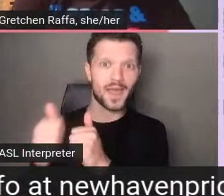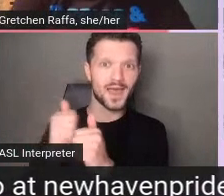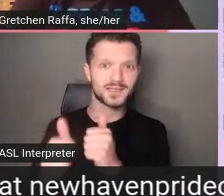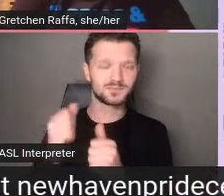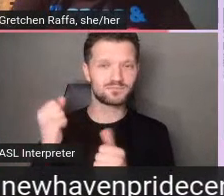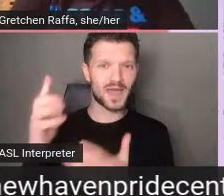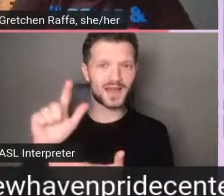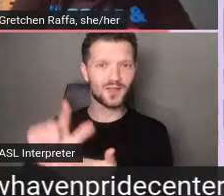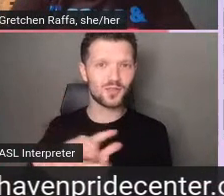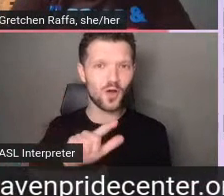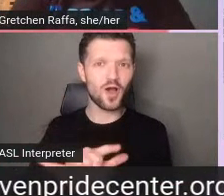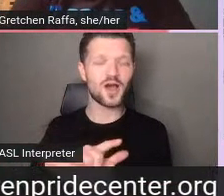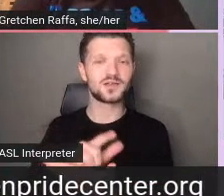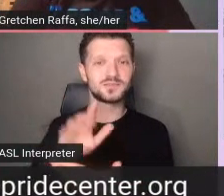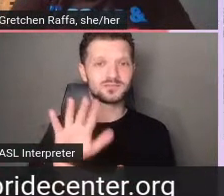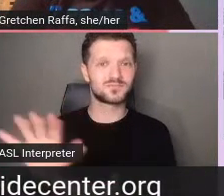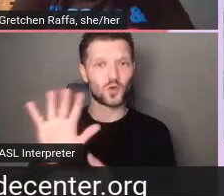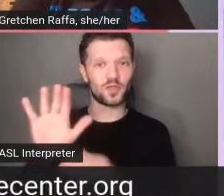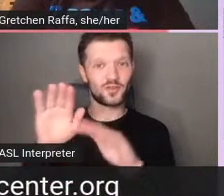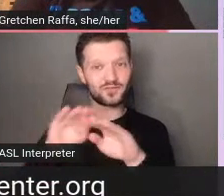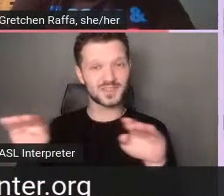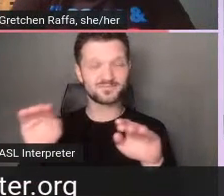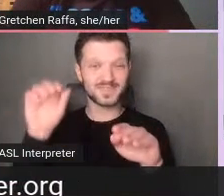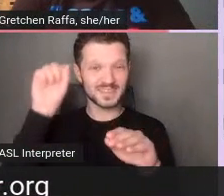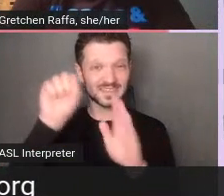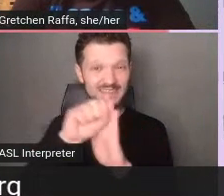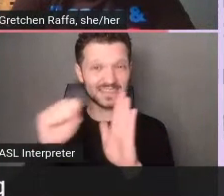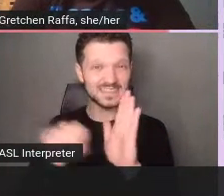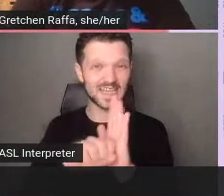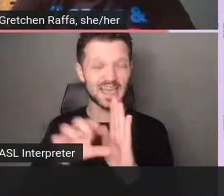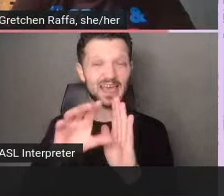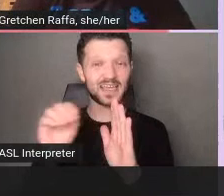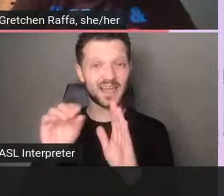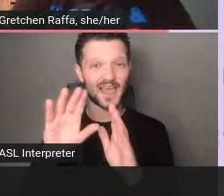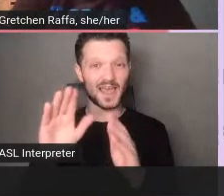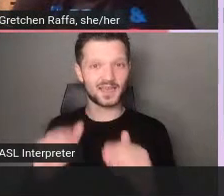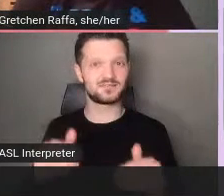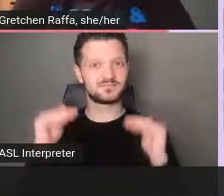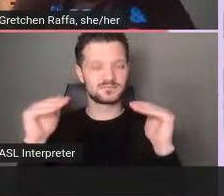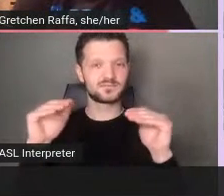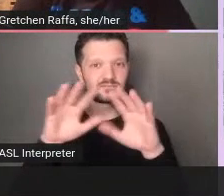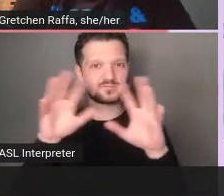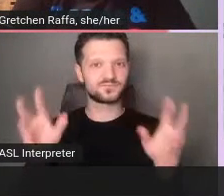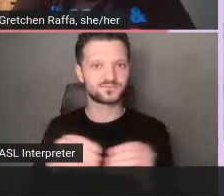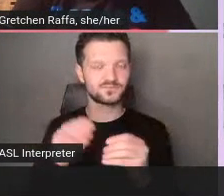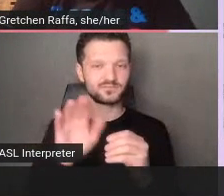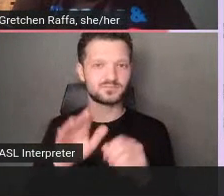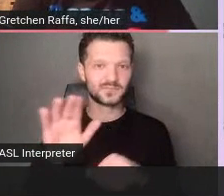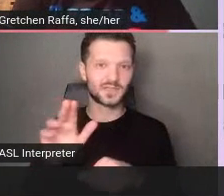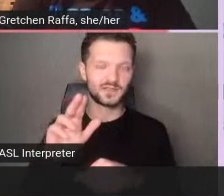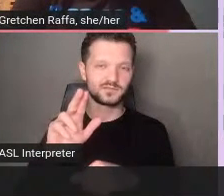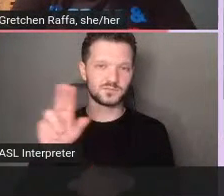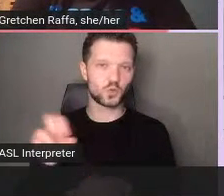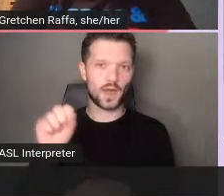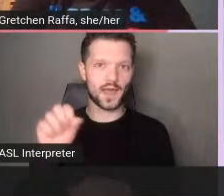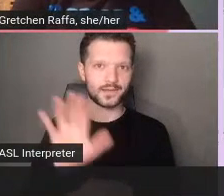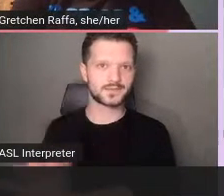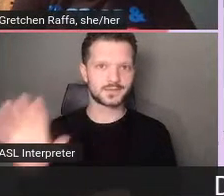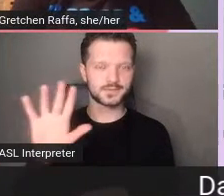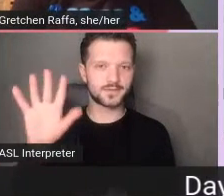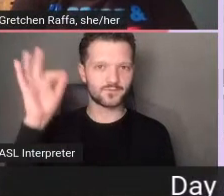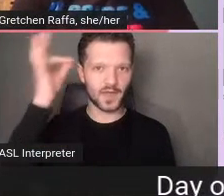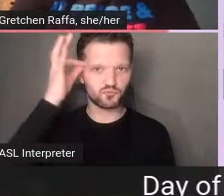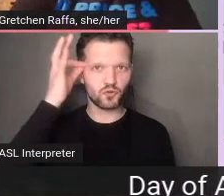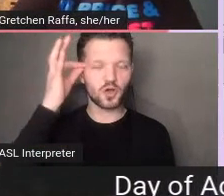country. We believe, again, that the accessing healthcare is a basic human right, and we work every